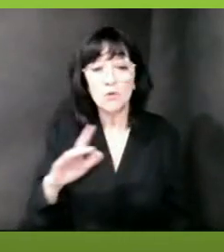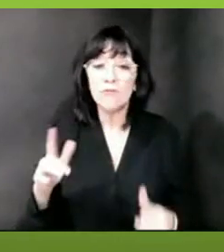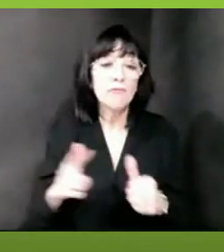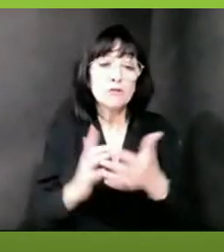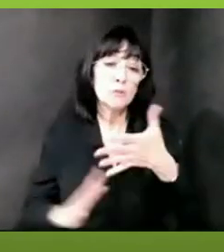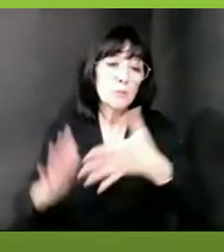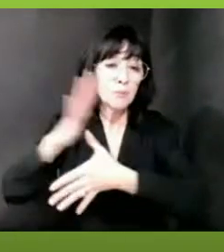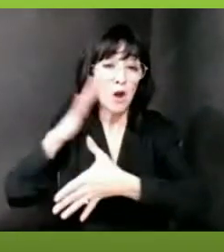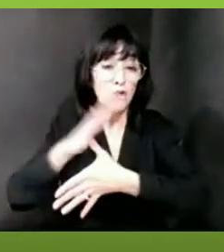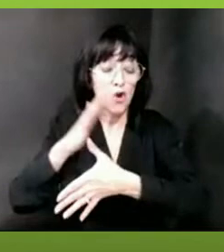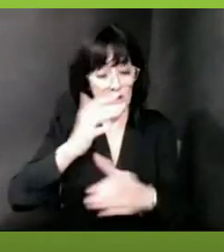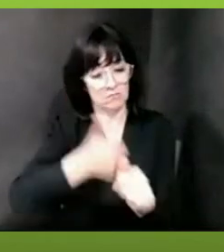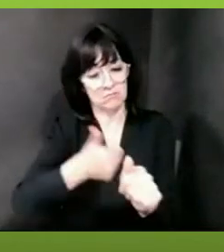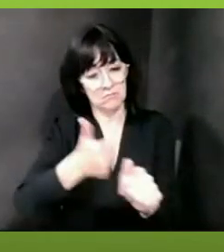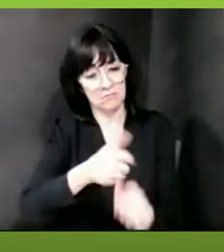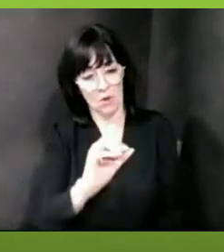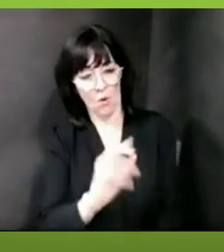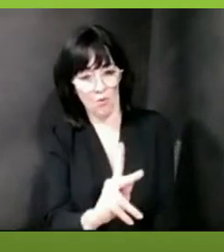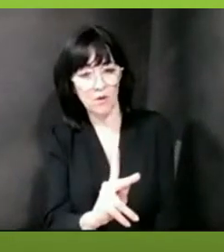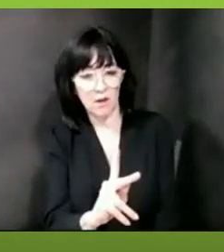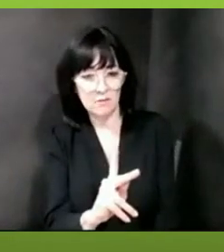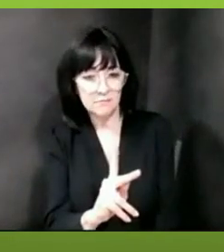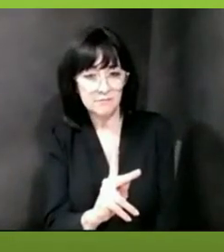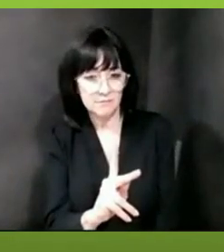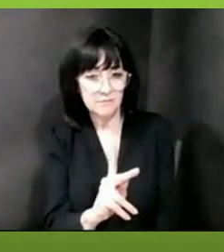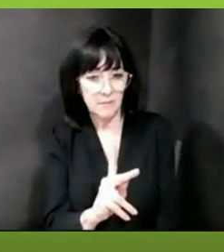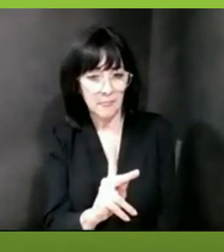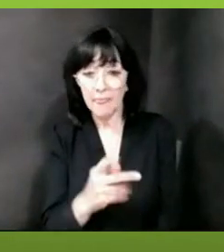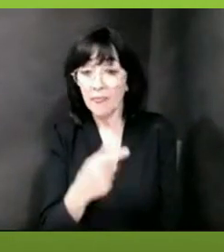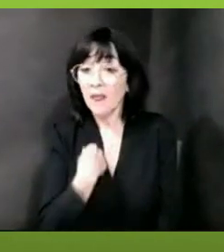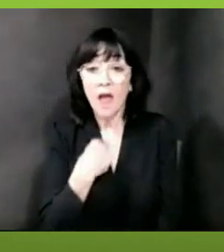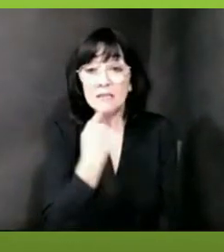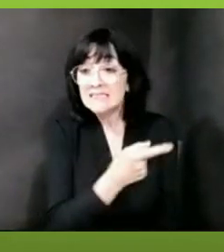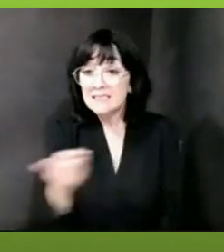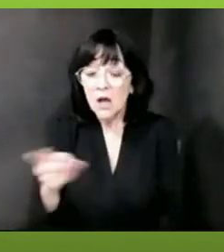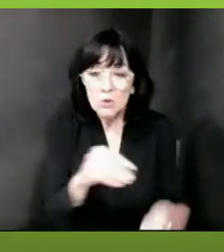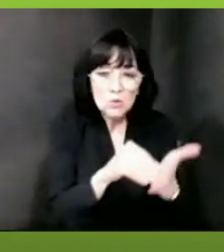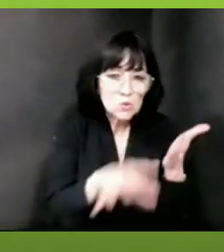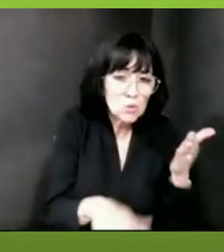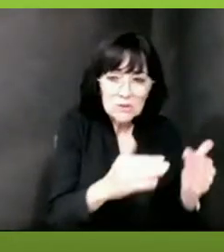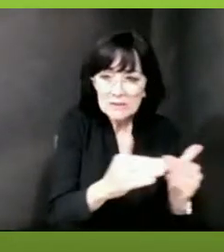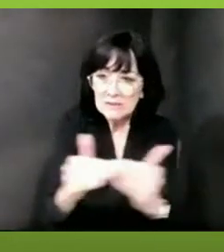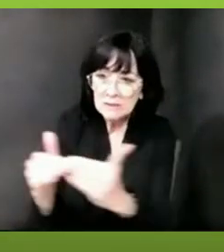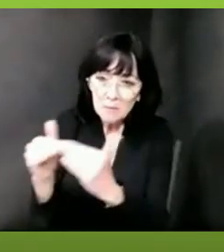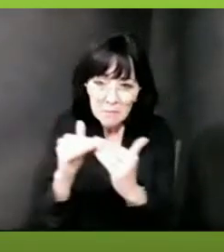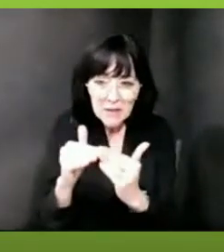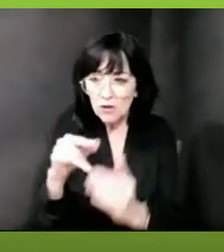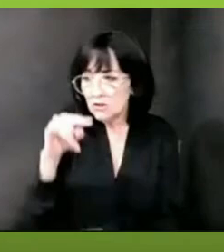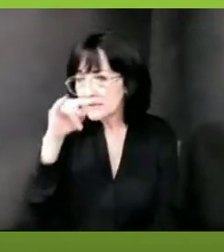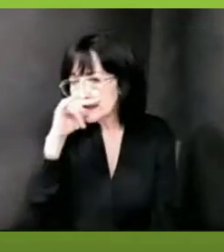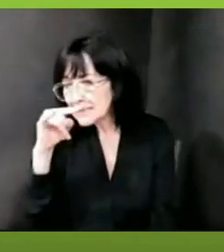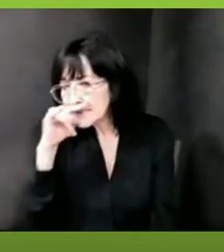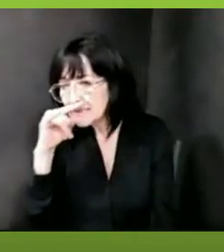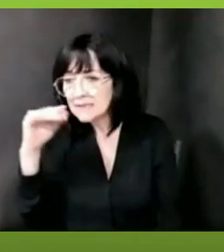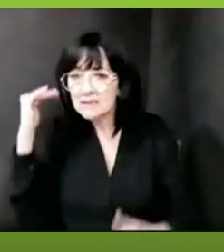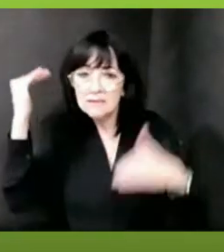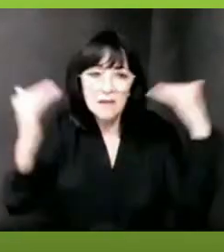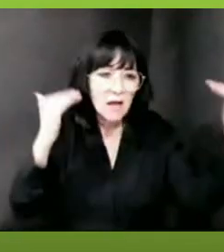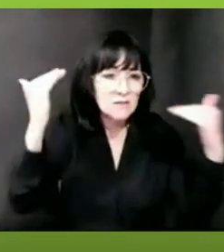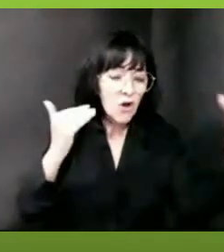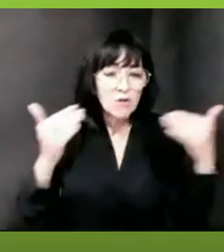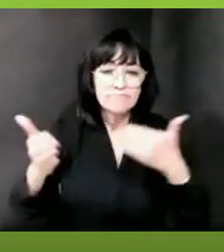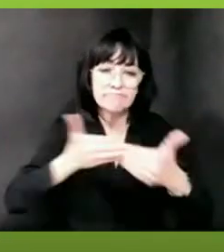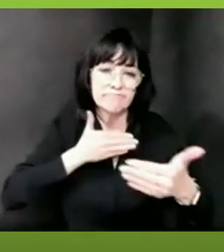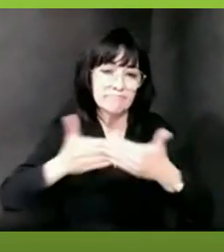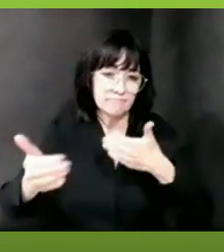good enough. And that goes to students, peers, kids, adults, everyone. Because in this uncertain time,